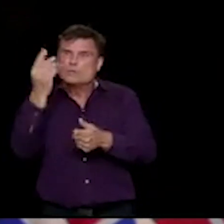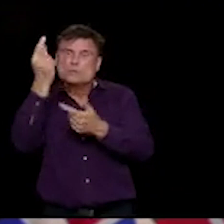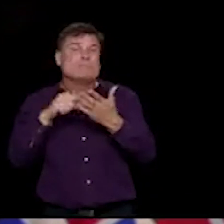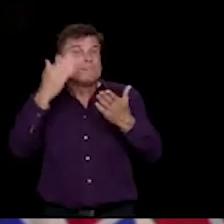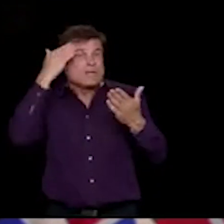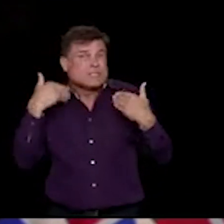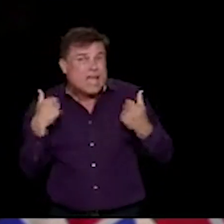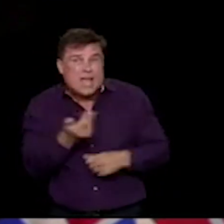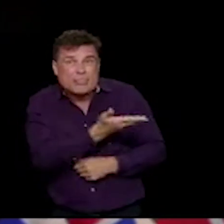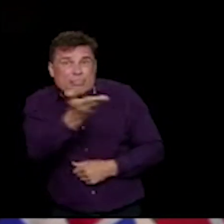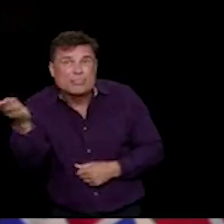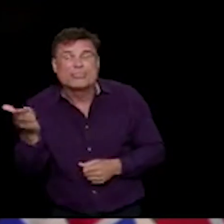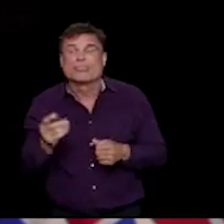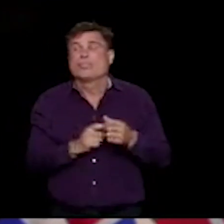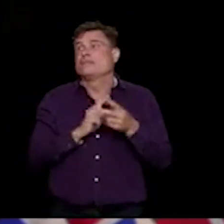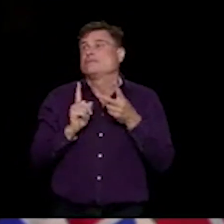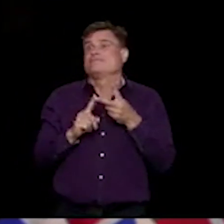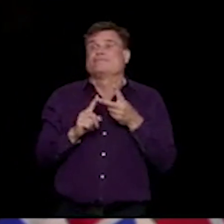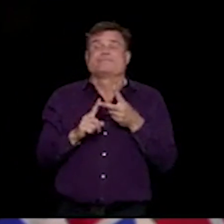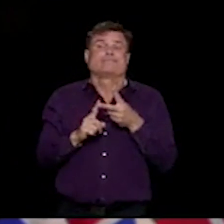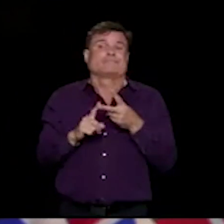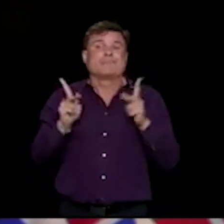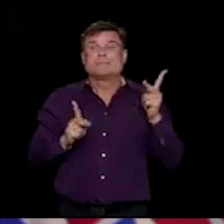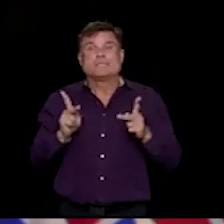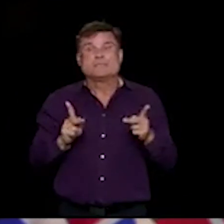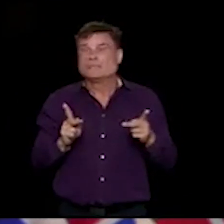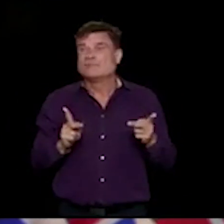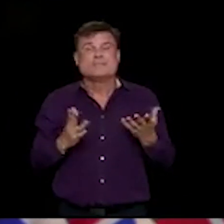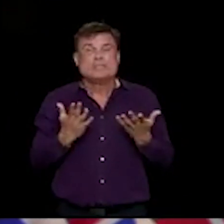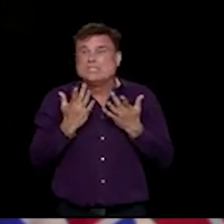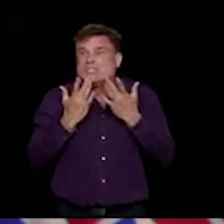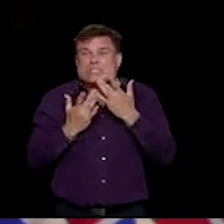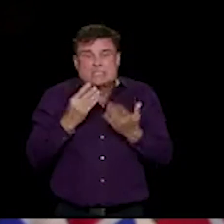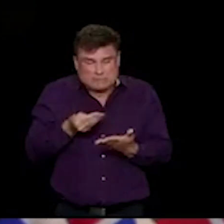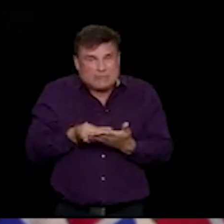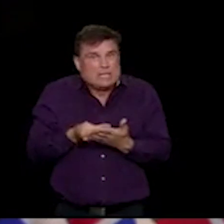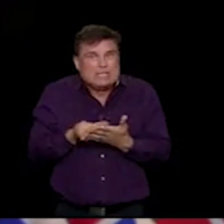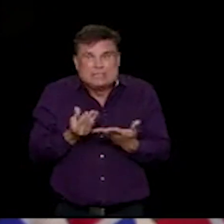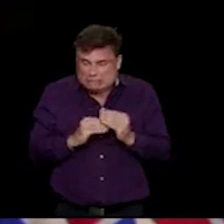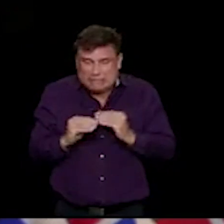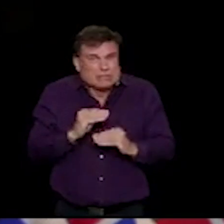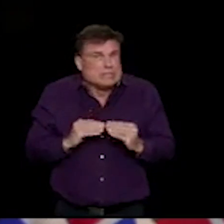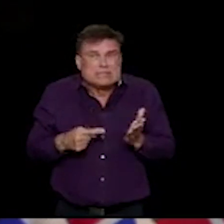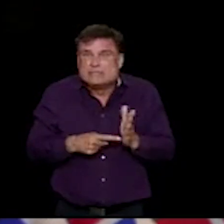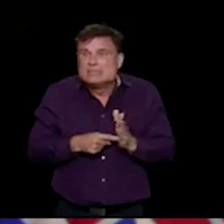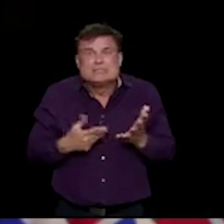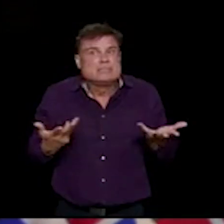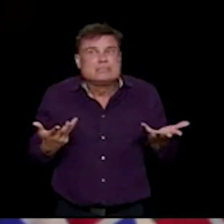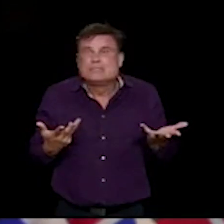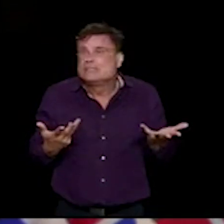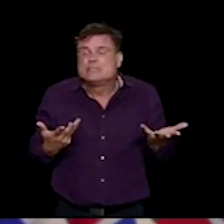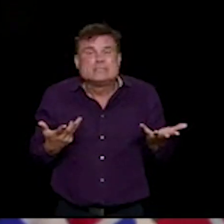to. There are many different needs over and above the educational needs that children have, where in-classroom settings are